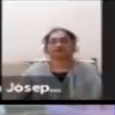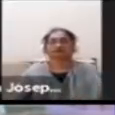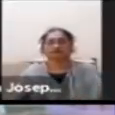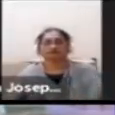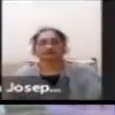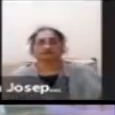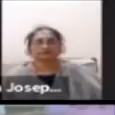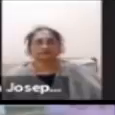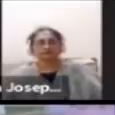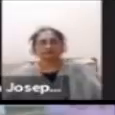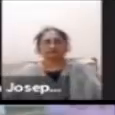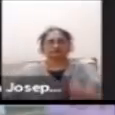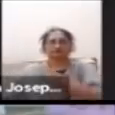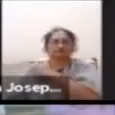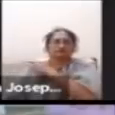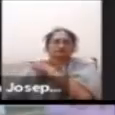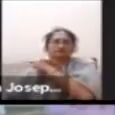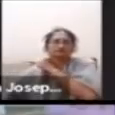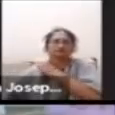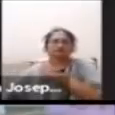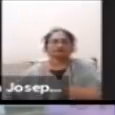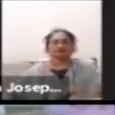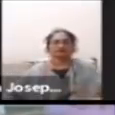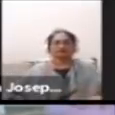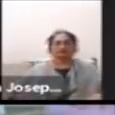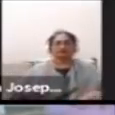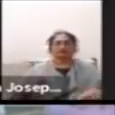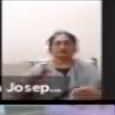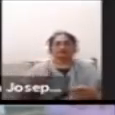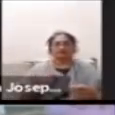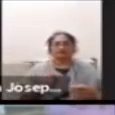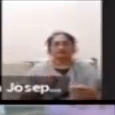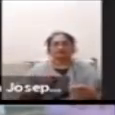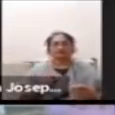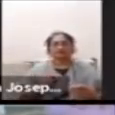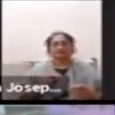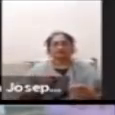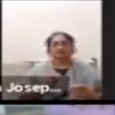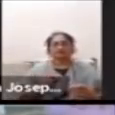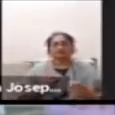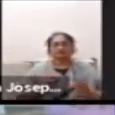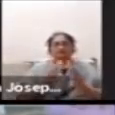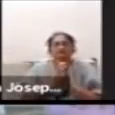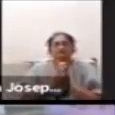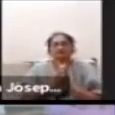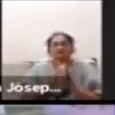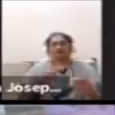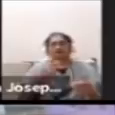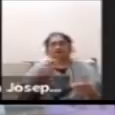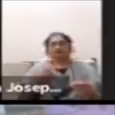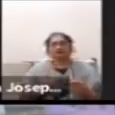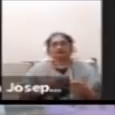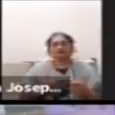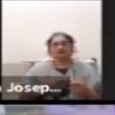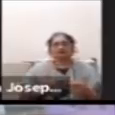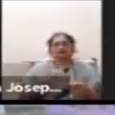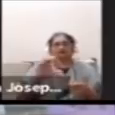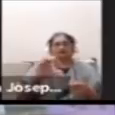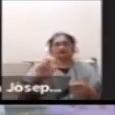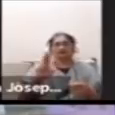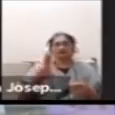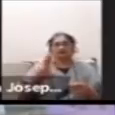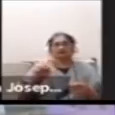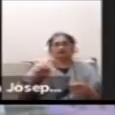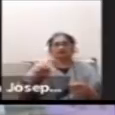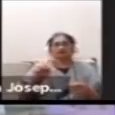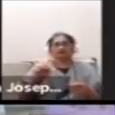joined. So I think I'm just going to go through and ask. I think Council Member Engler is not